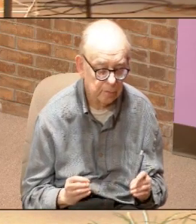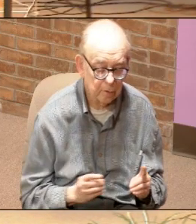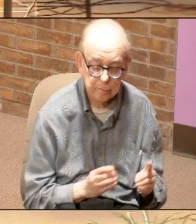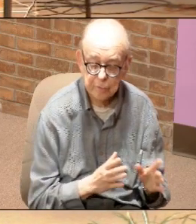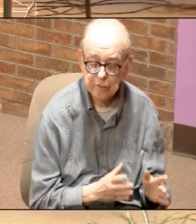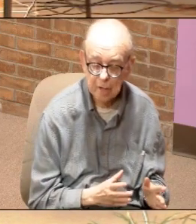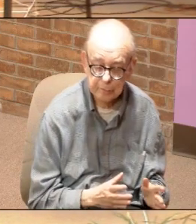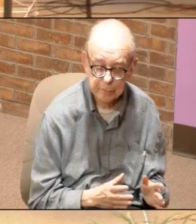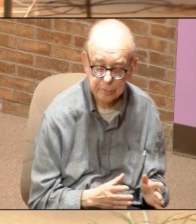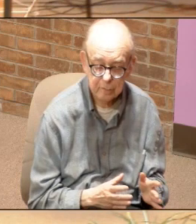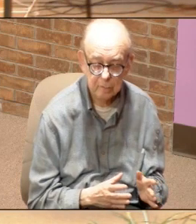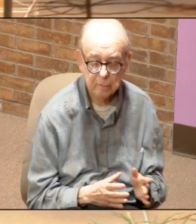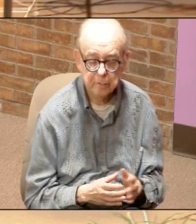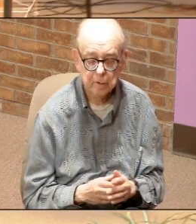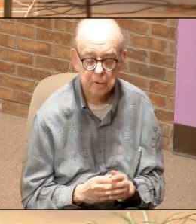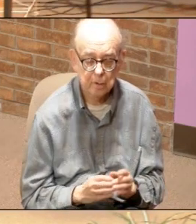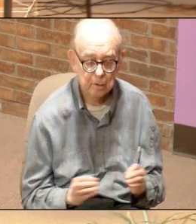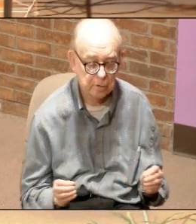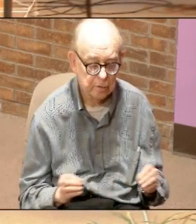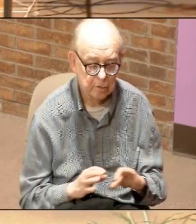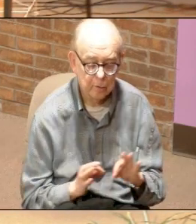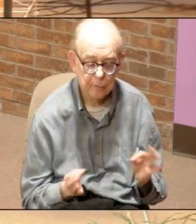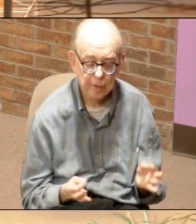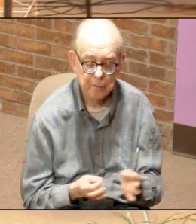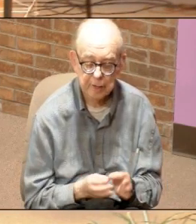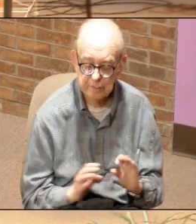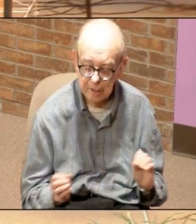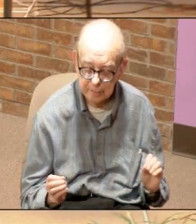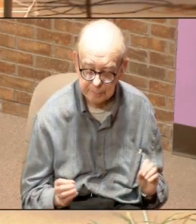disciples, no family,